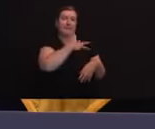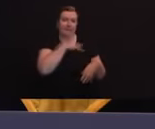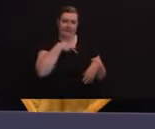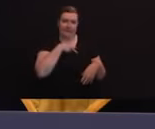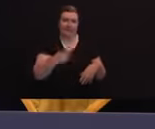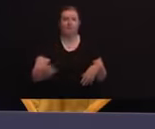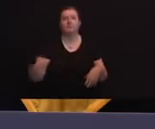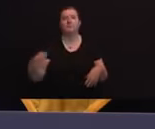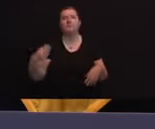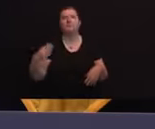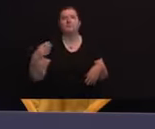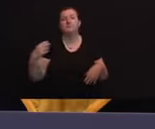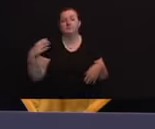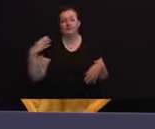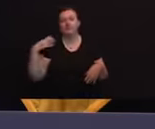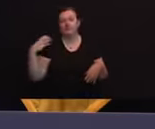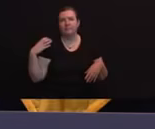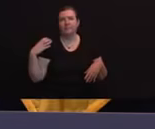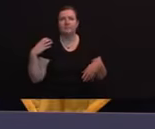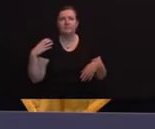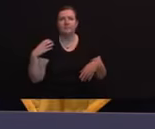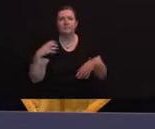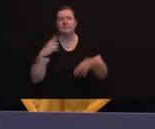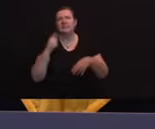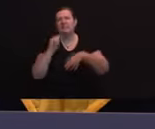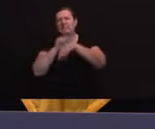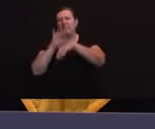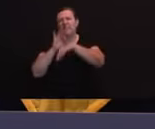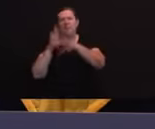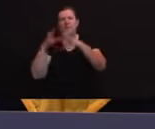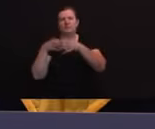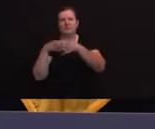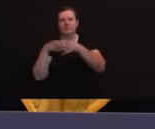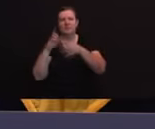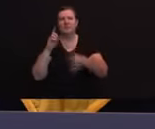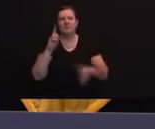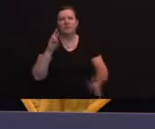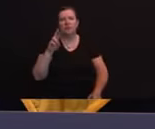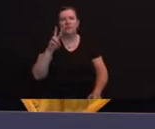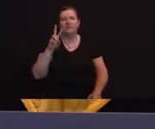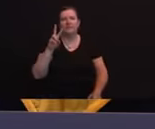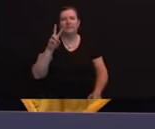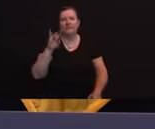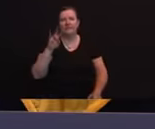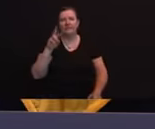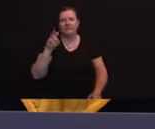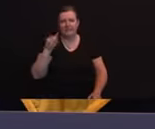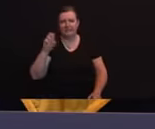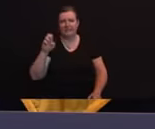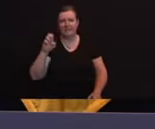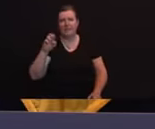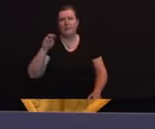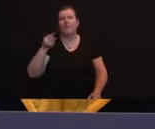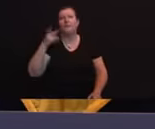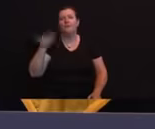is a very good friend of ours, Dr. Vivek Murthy. So in addition to doing the Zoom call with the five regional governors yesterday, I